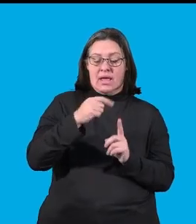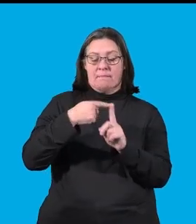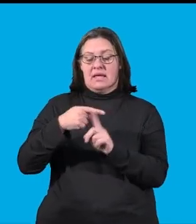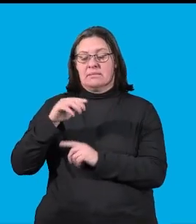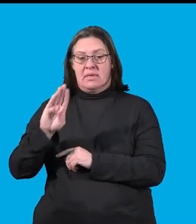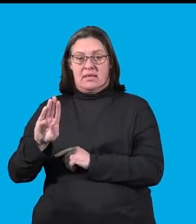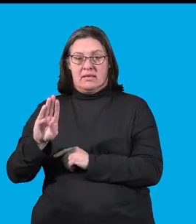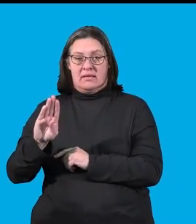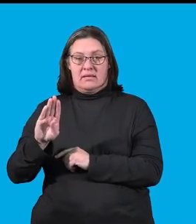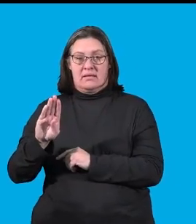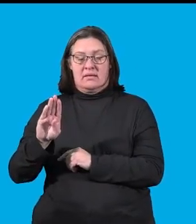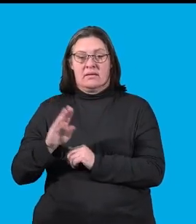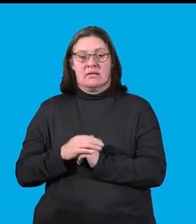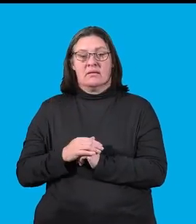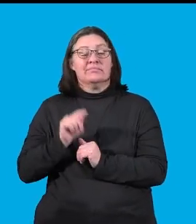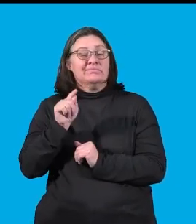12a plus b